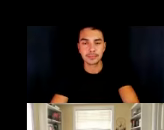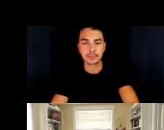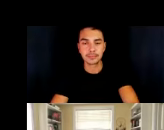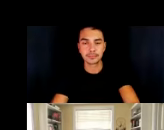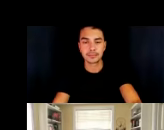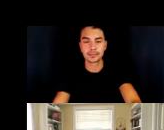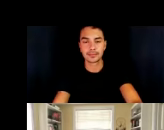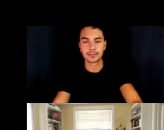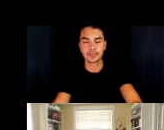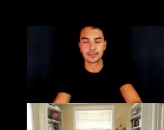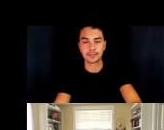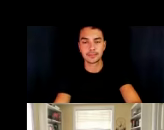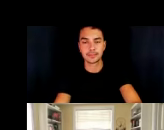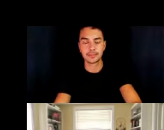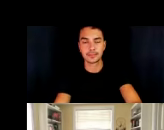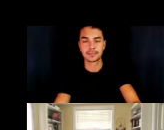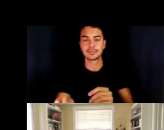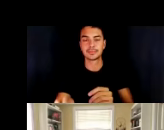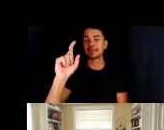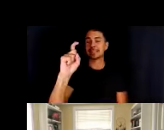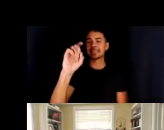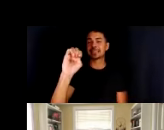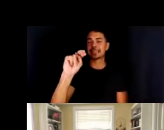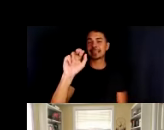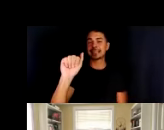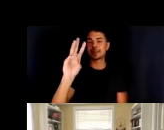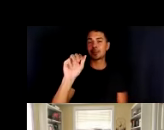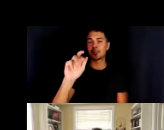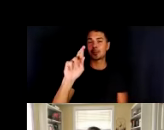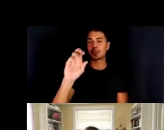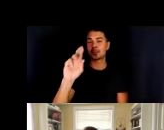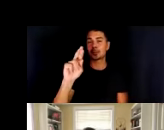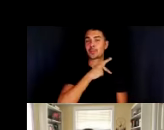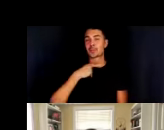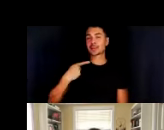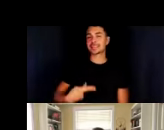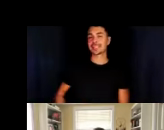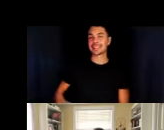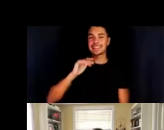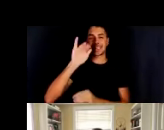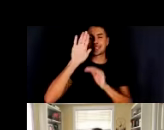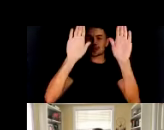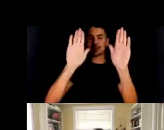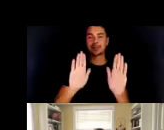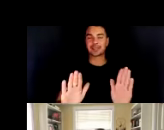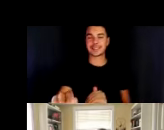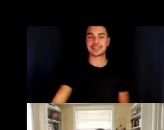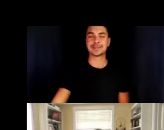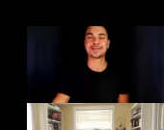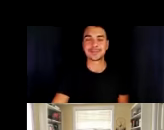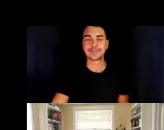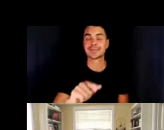Shayla, Xena, Warrior Princess. Oh my gosh, that is like the perfect Halloween costume for you. She